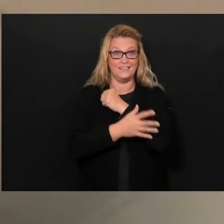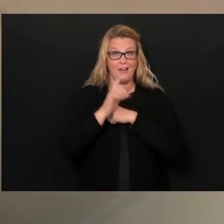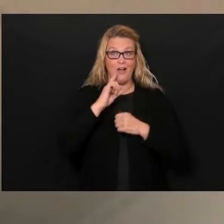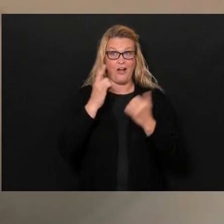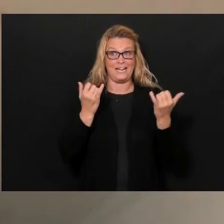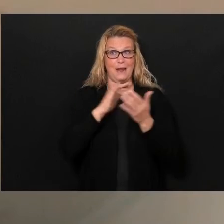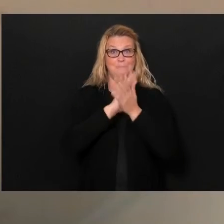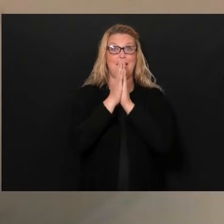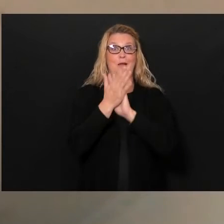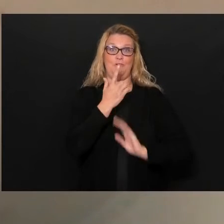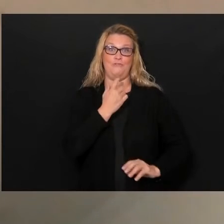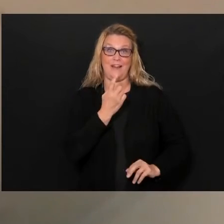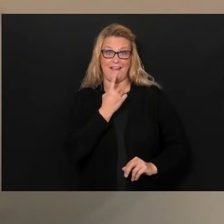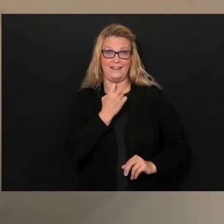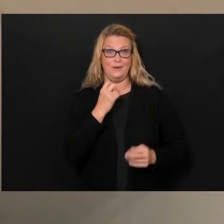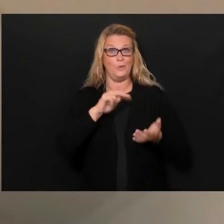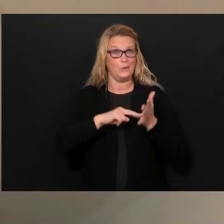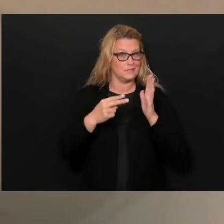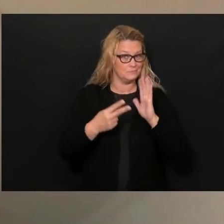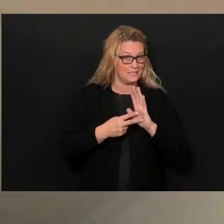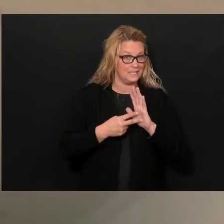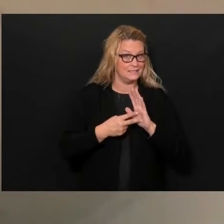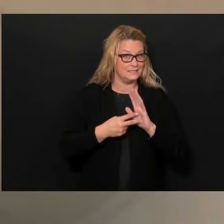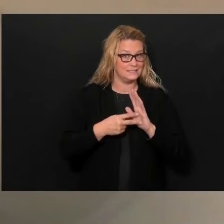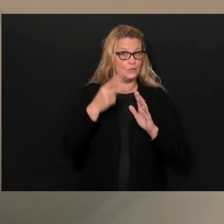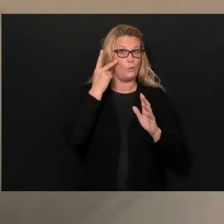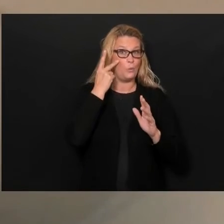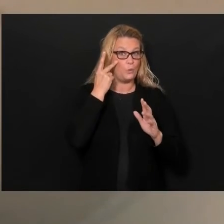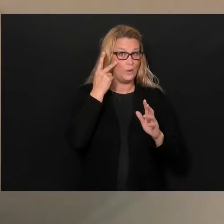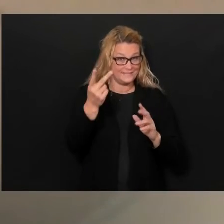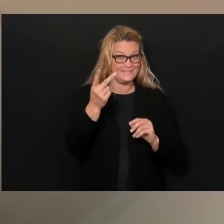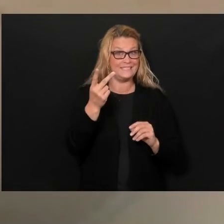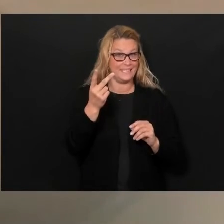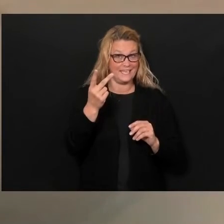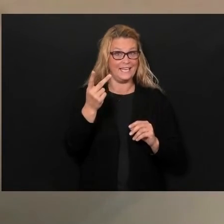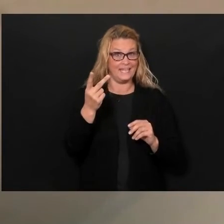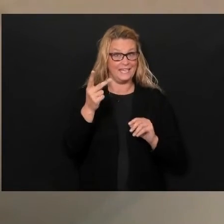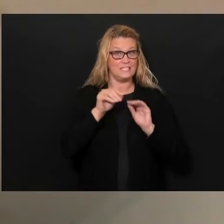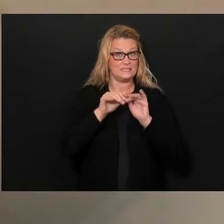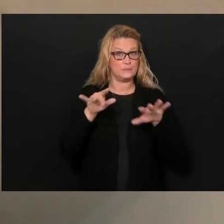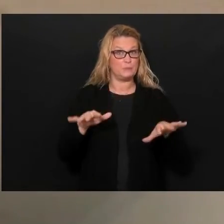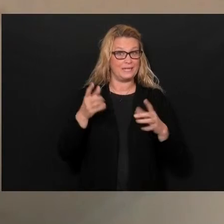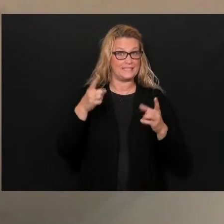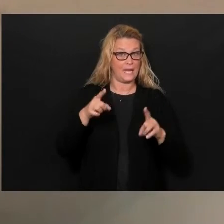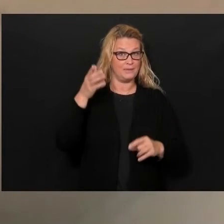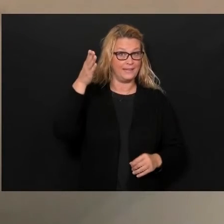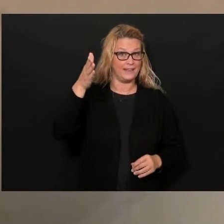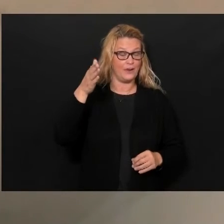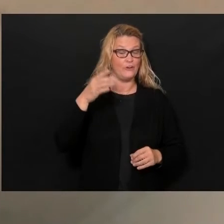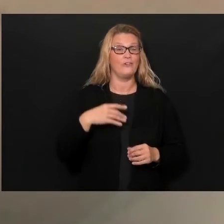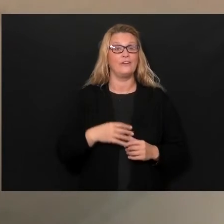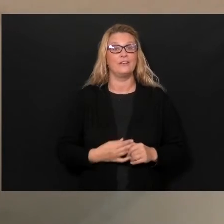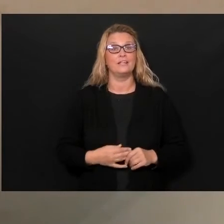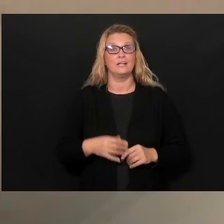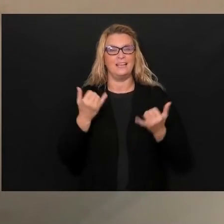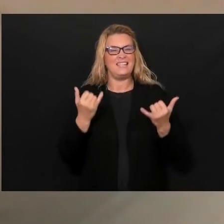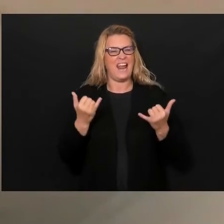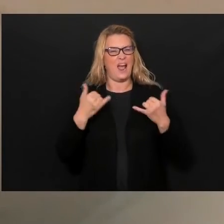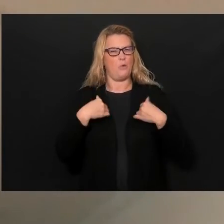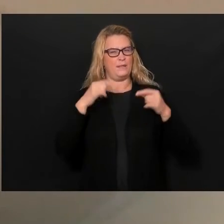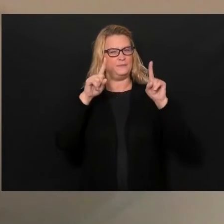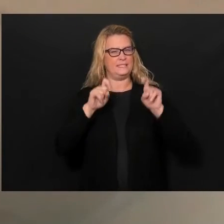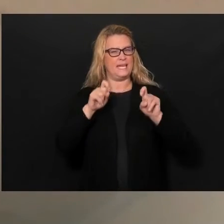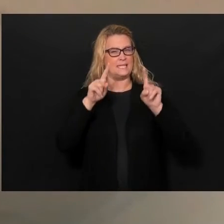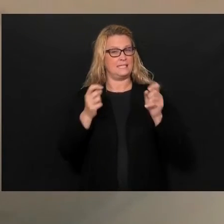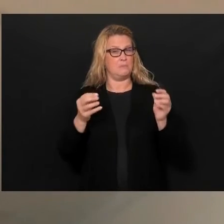which suggests that we are seeing transmission. And as we've talked about, because we are testing a lot more, we